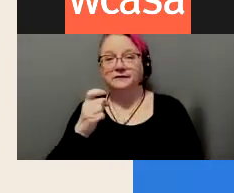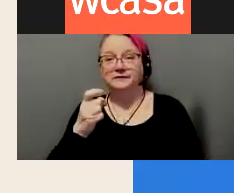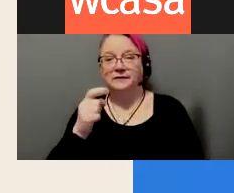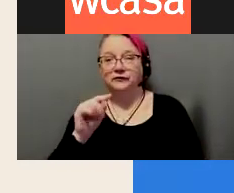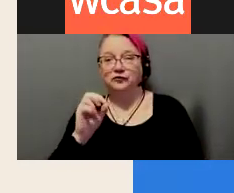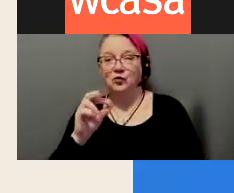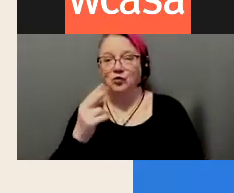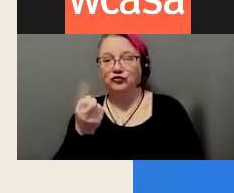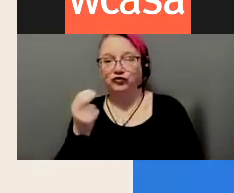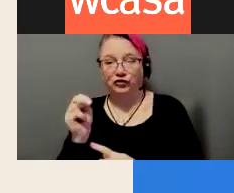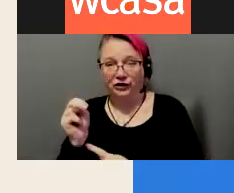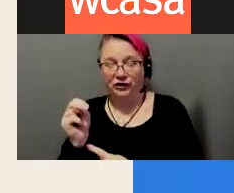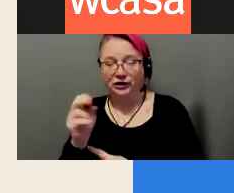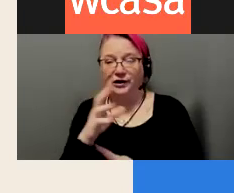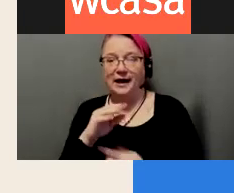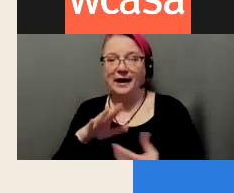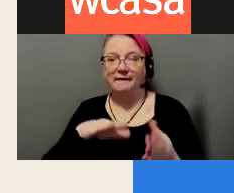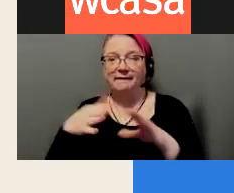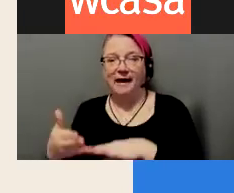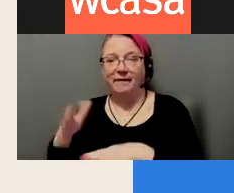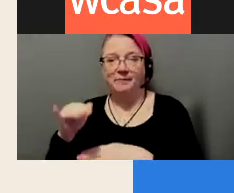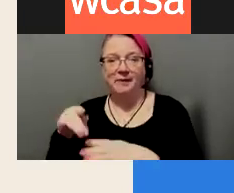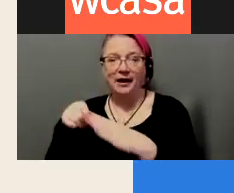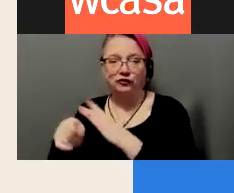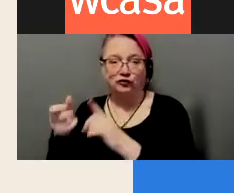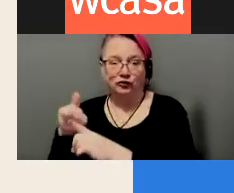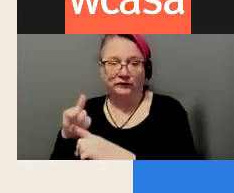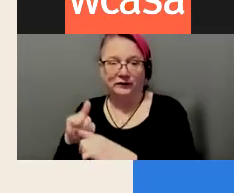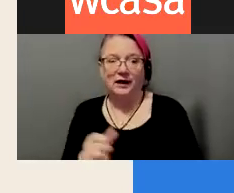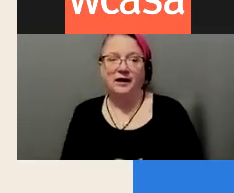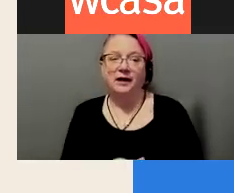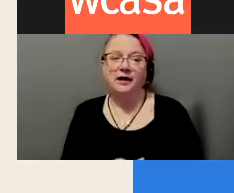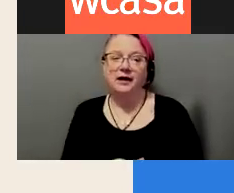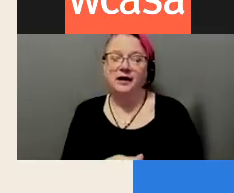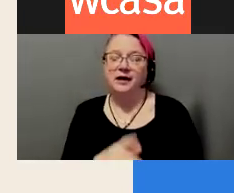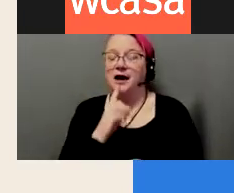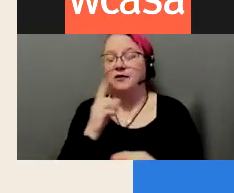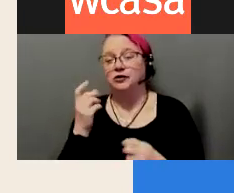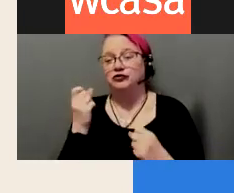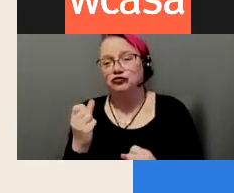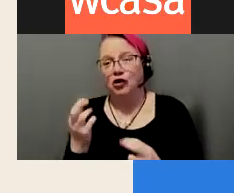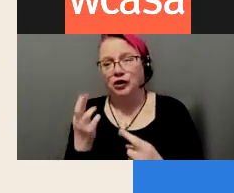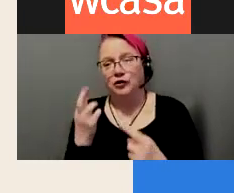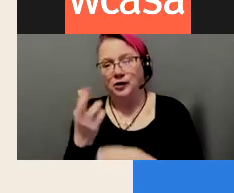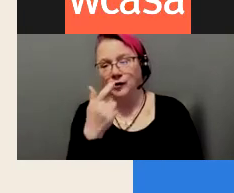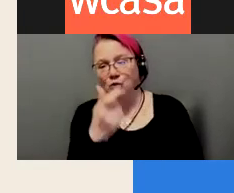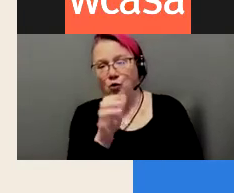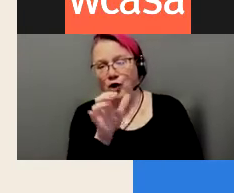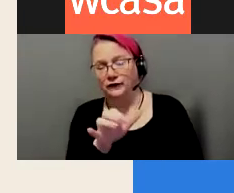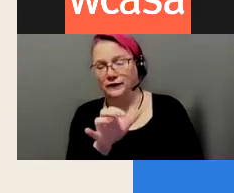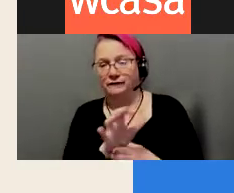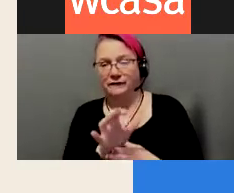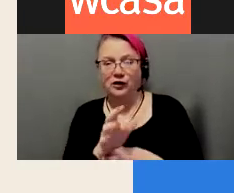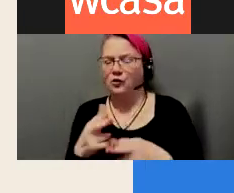and death by suicide. Highly recommend watching this video. It is just a super